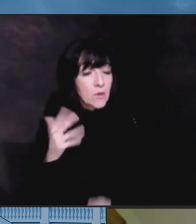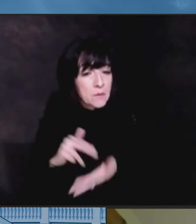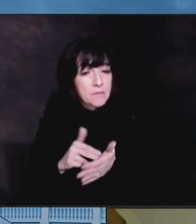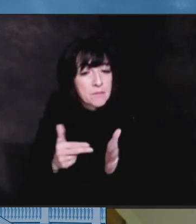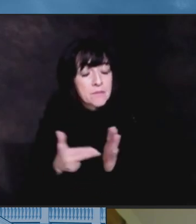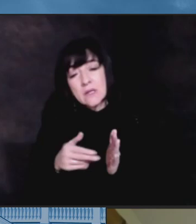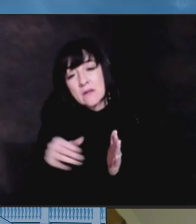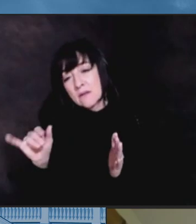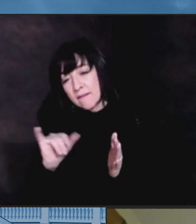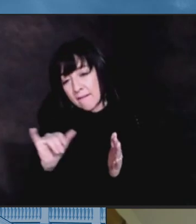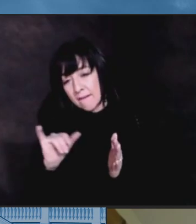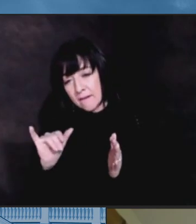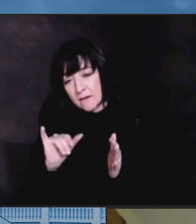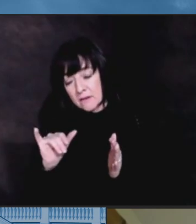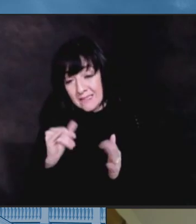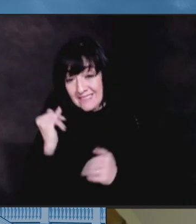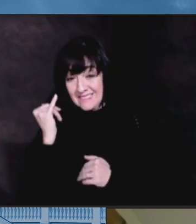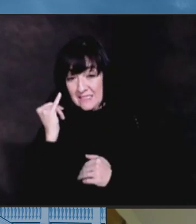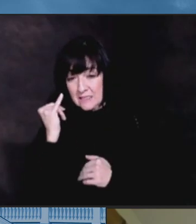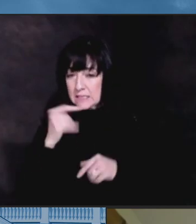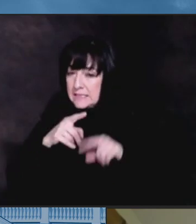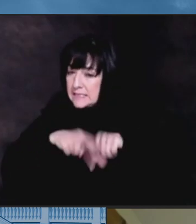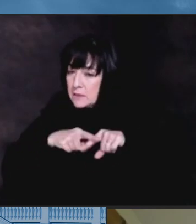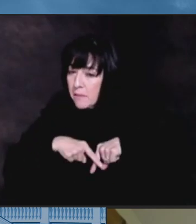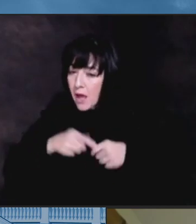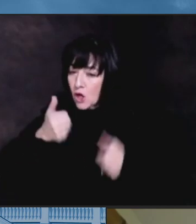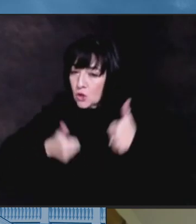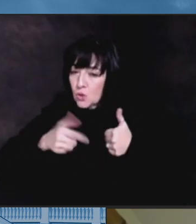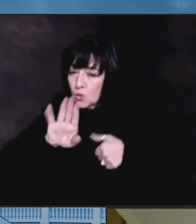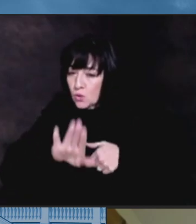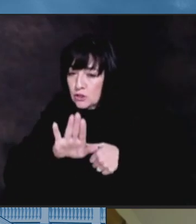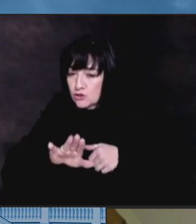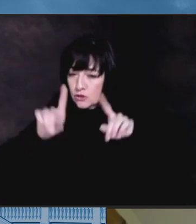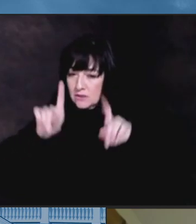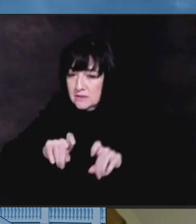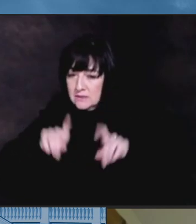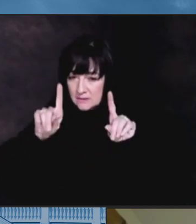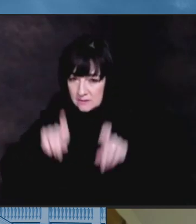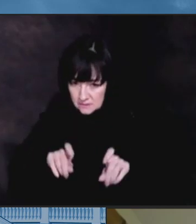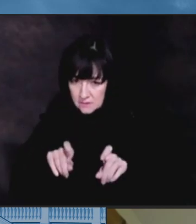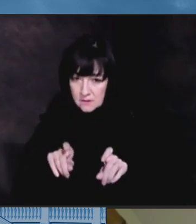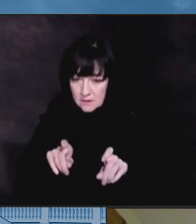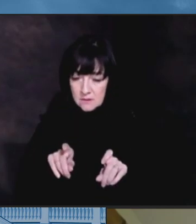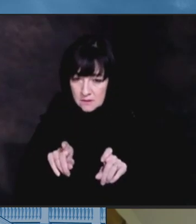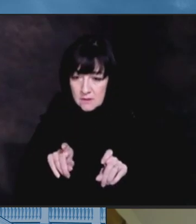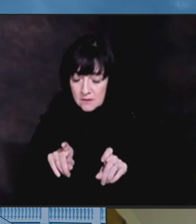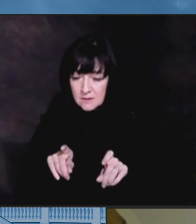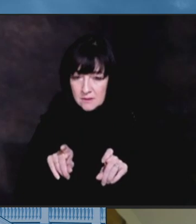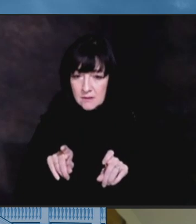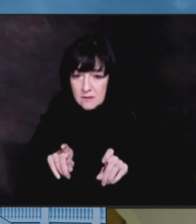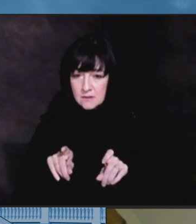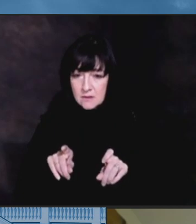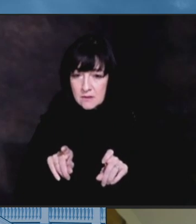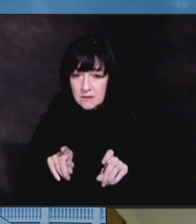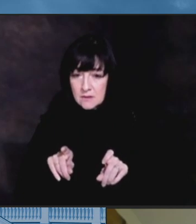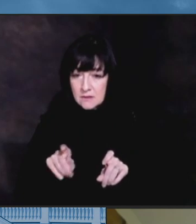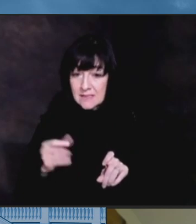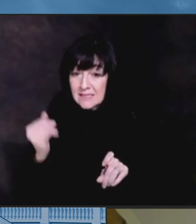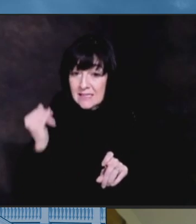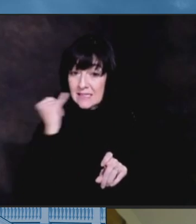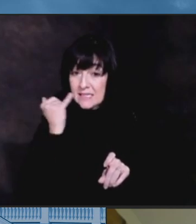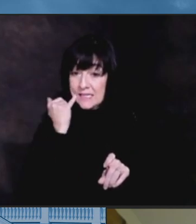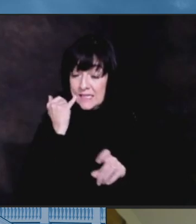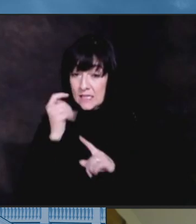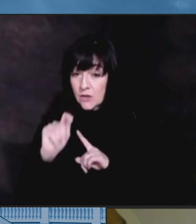it's depends what test you get. So PCR test is okay at day 5. Our preference with the